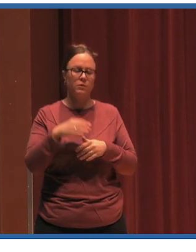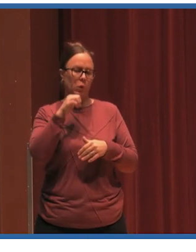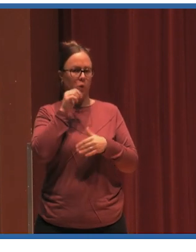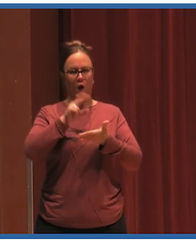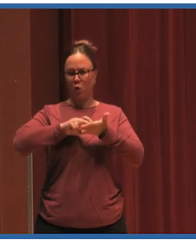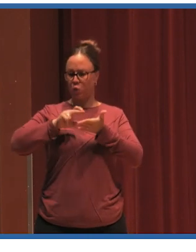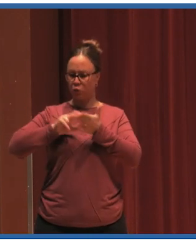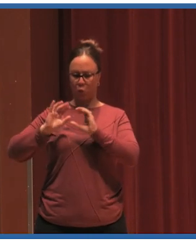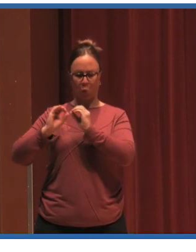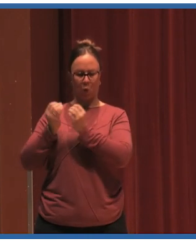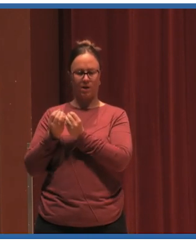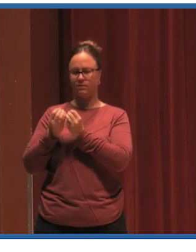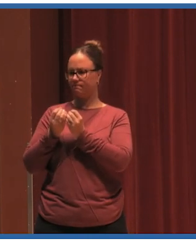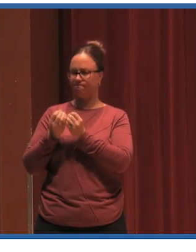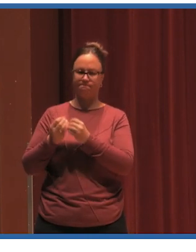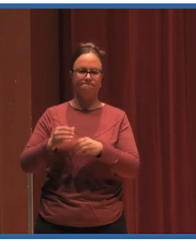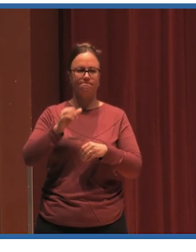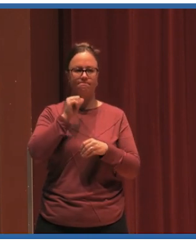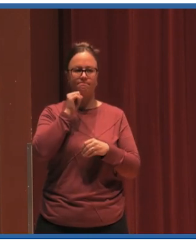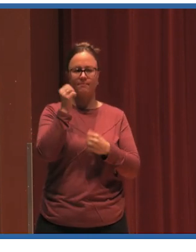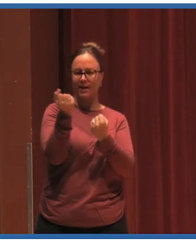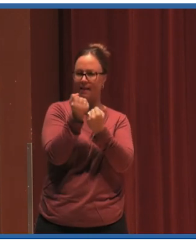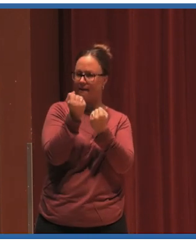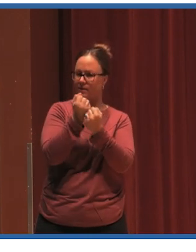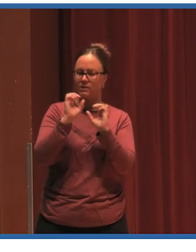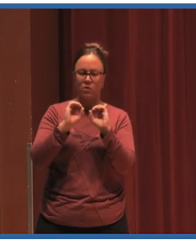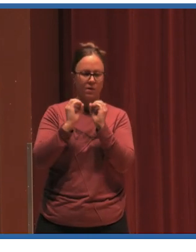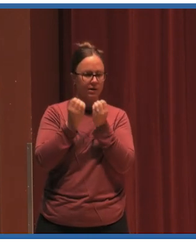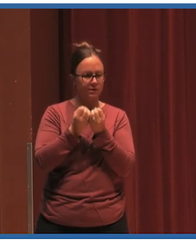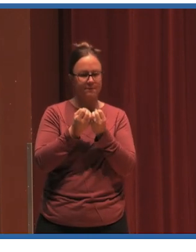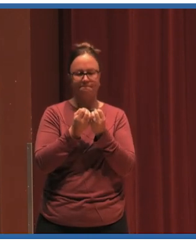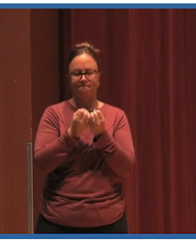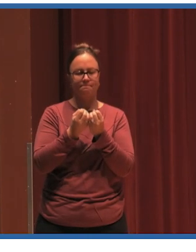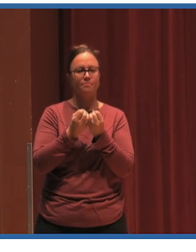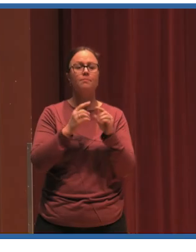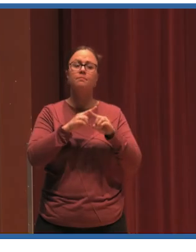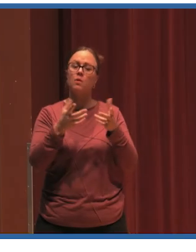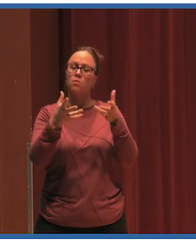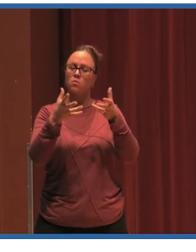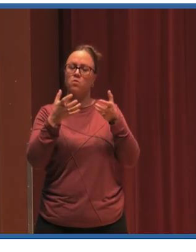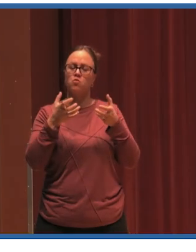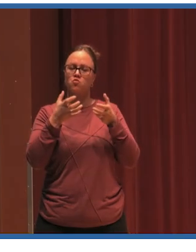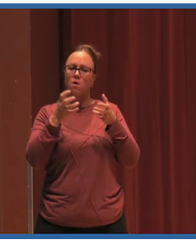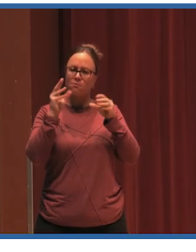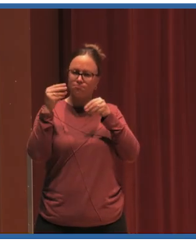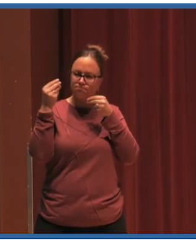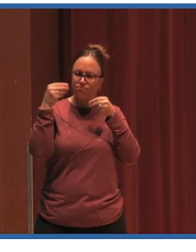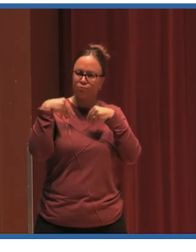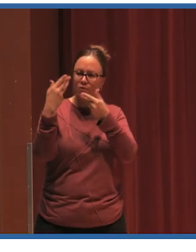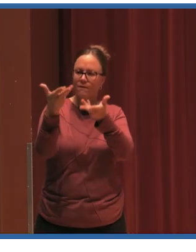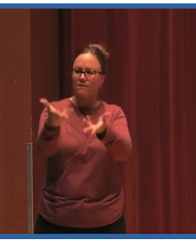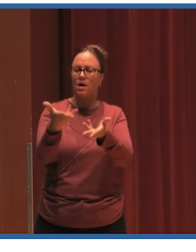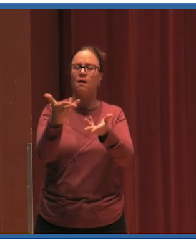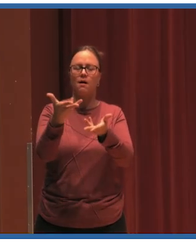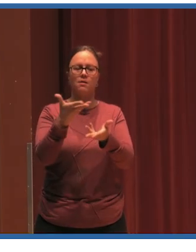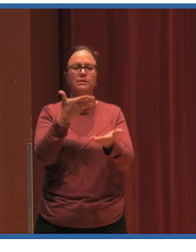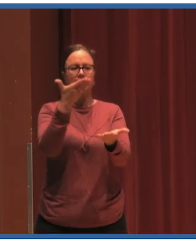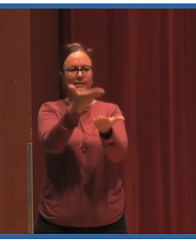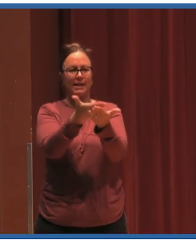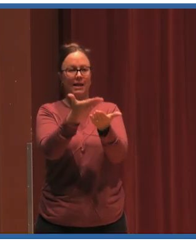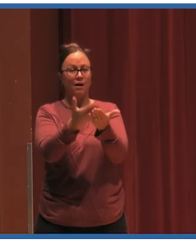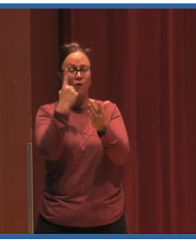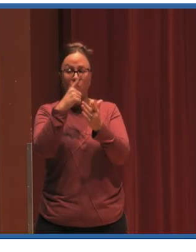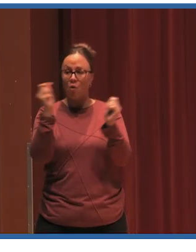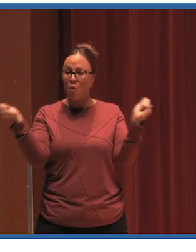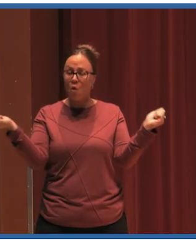research organization, and we are not an advocacy organization. But we want to put credible data out there for all of those of you